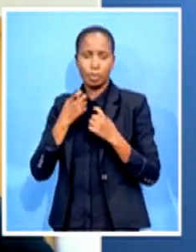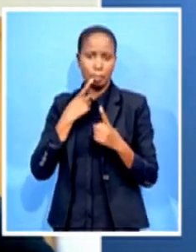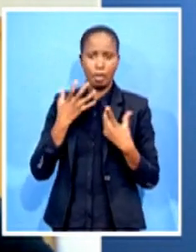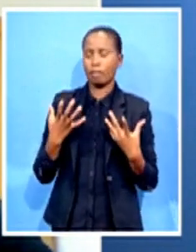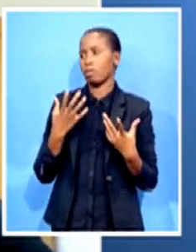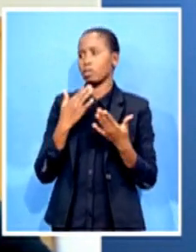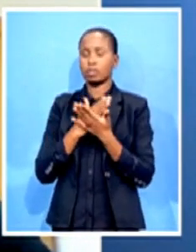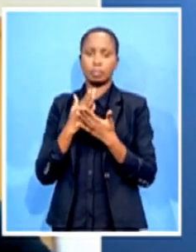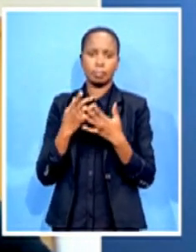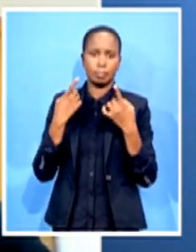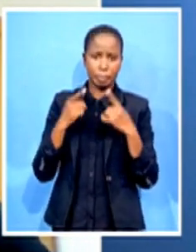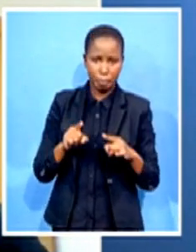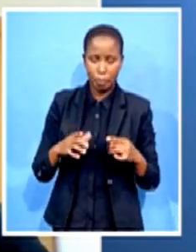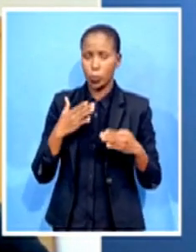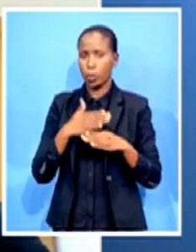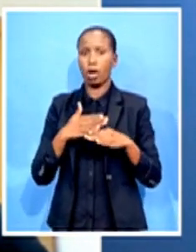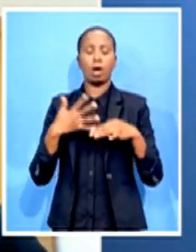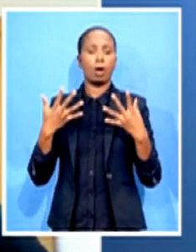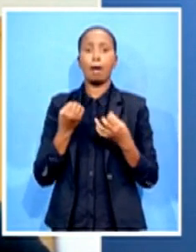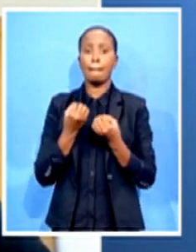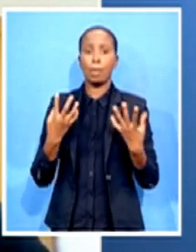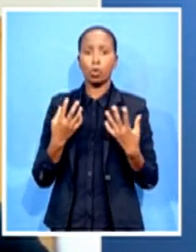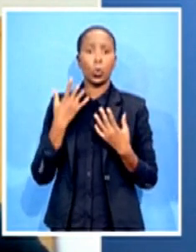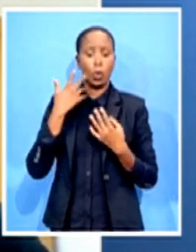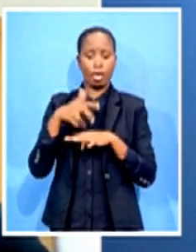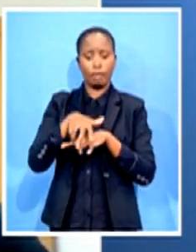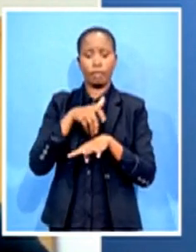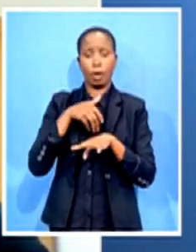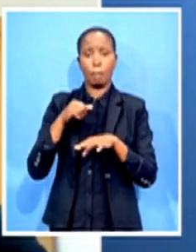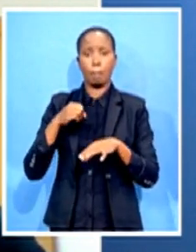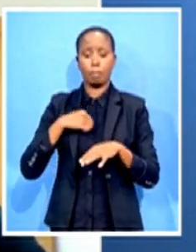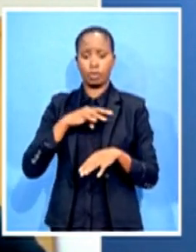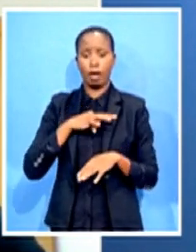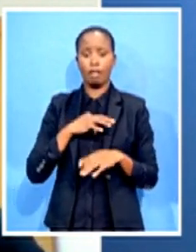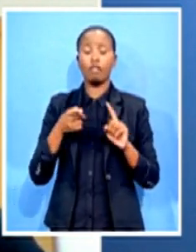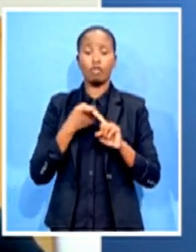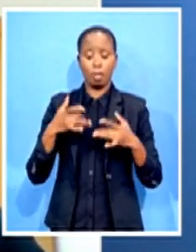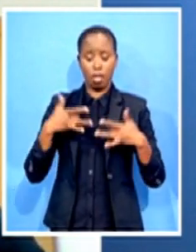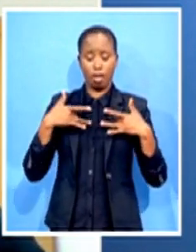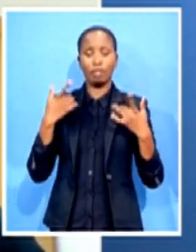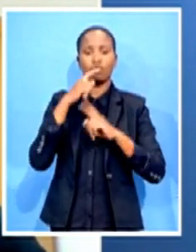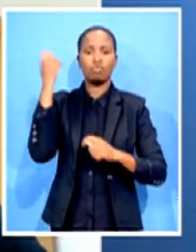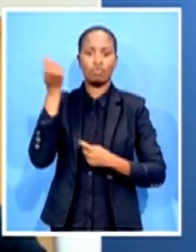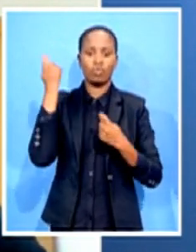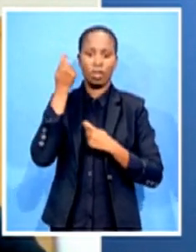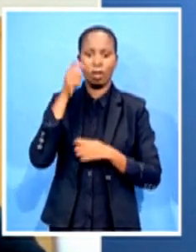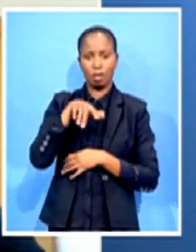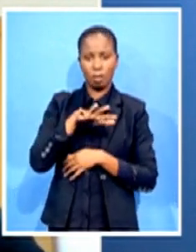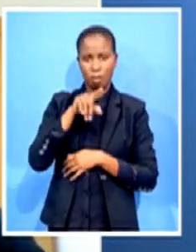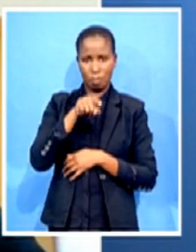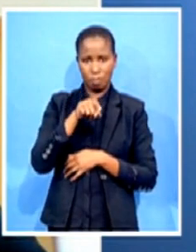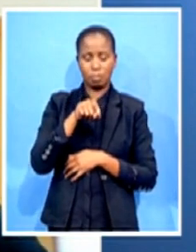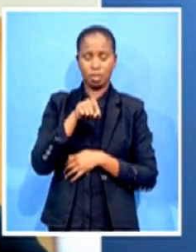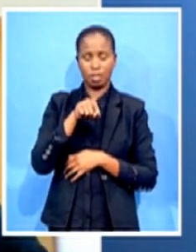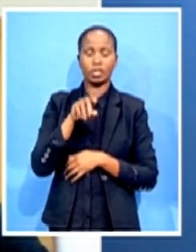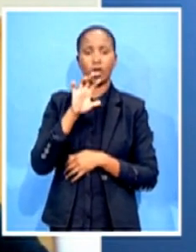when it comes to farm workers, are in the rural communities. So we have that good relationship with the CCMA to attend the farms if they don't have the funds to come to lodge a